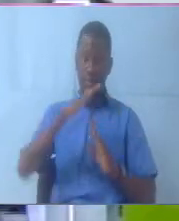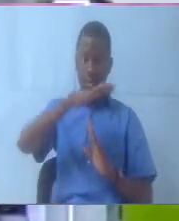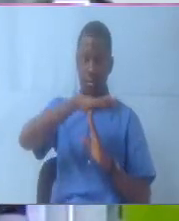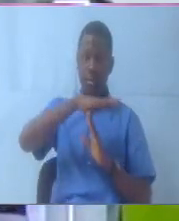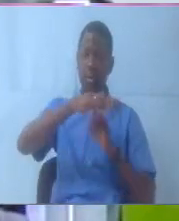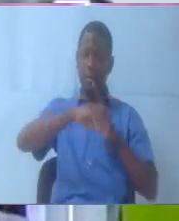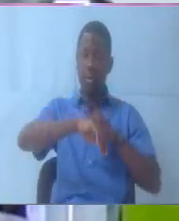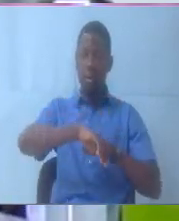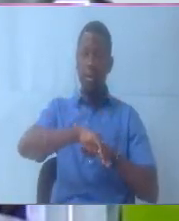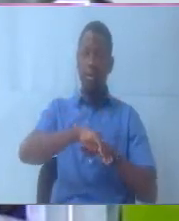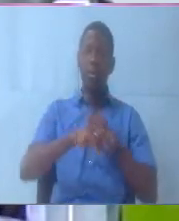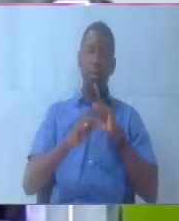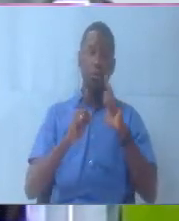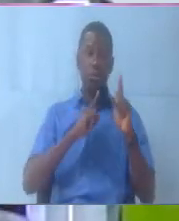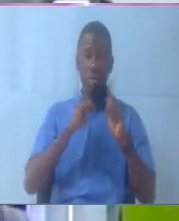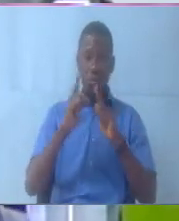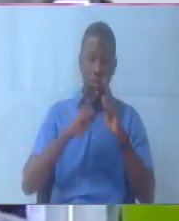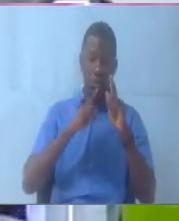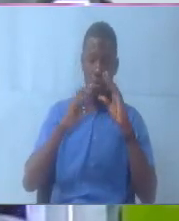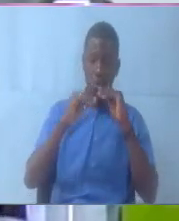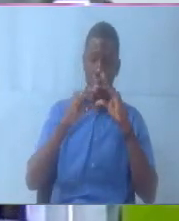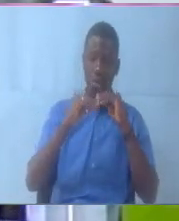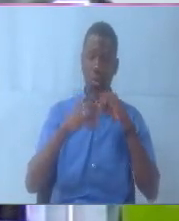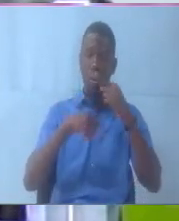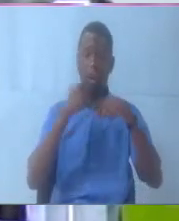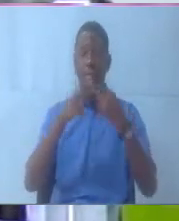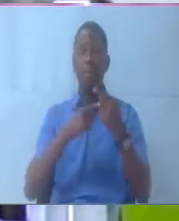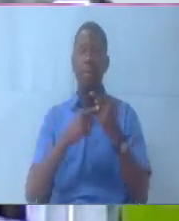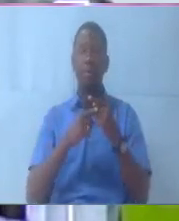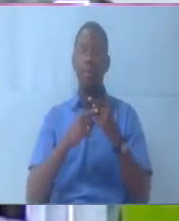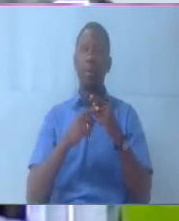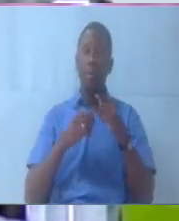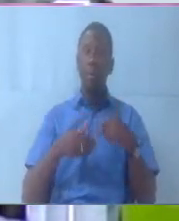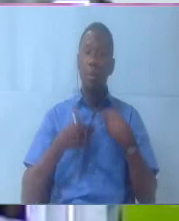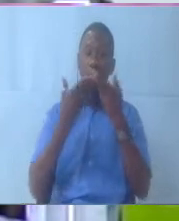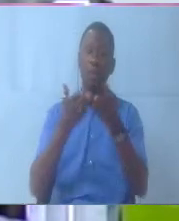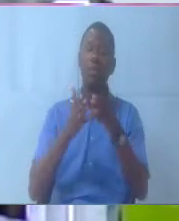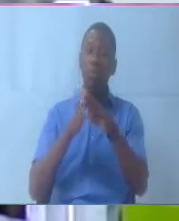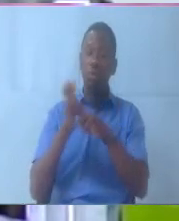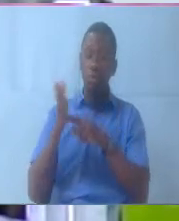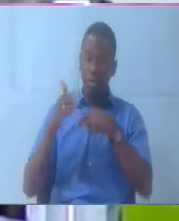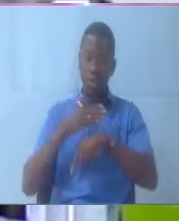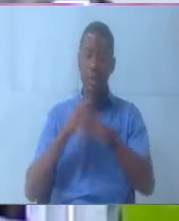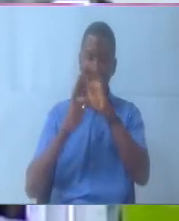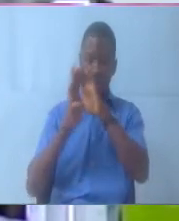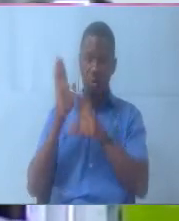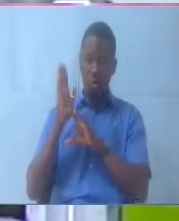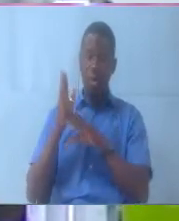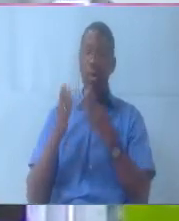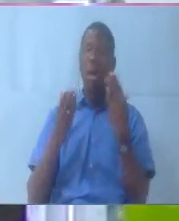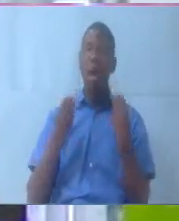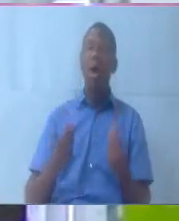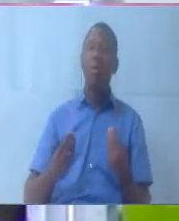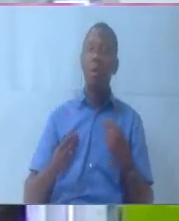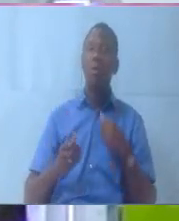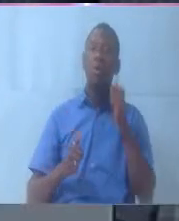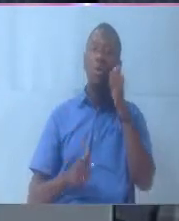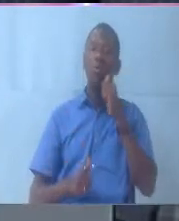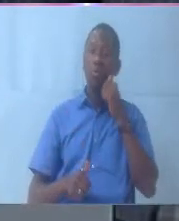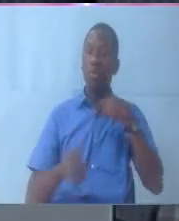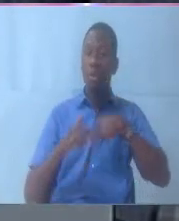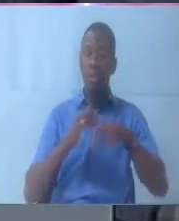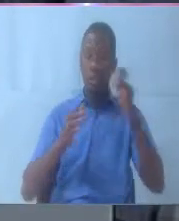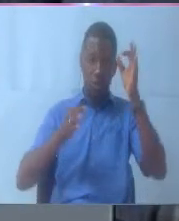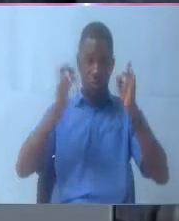we talked about the provisions in the Constitution and how they were applied to the judiciary, the provisions relating